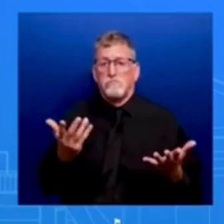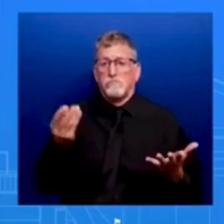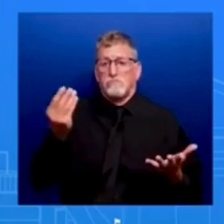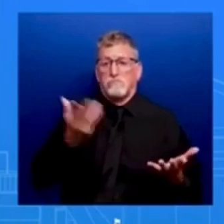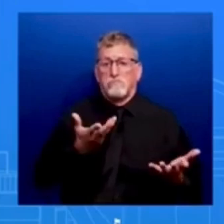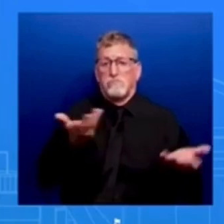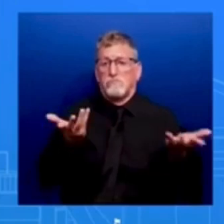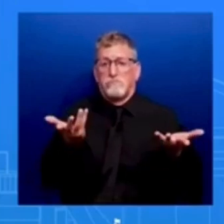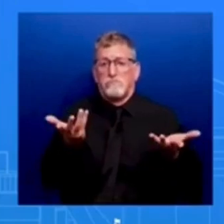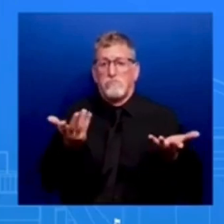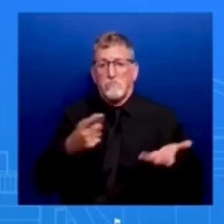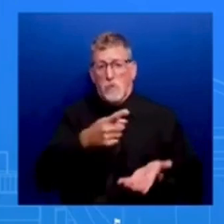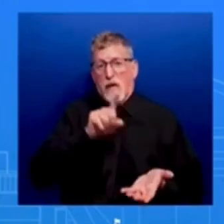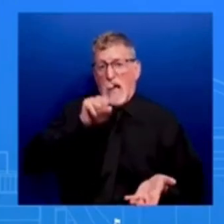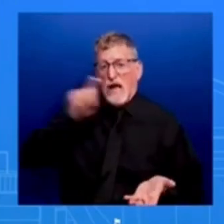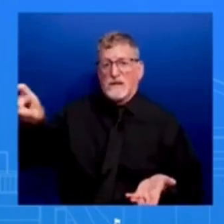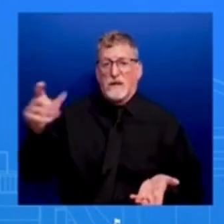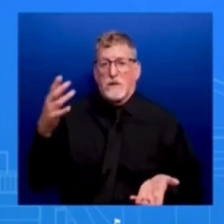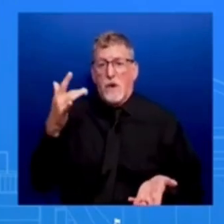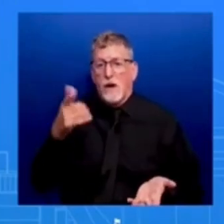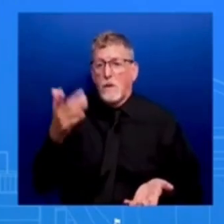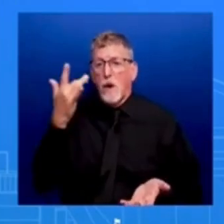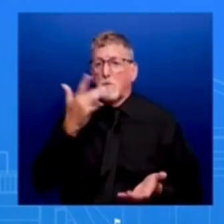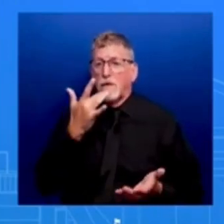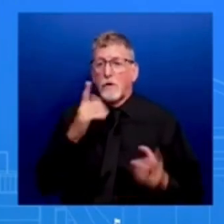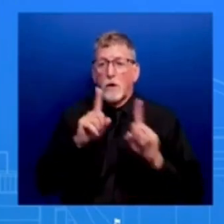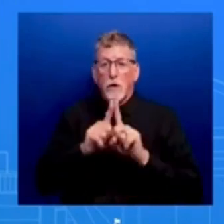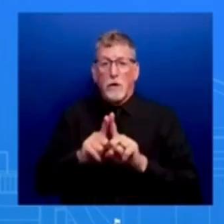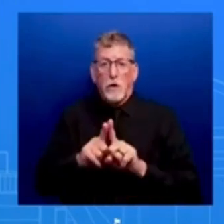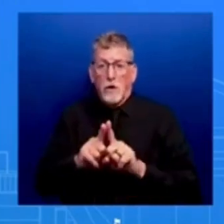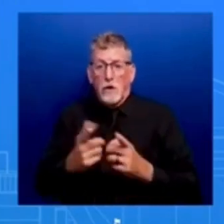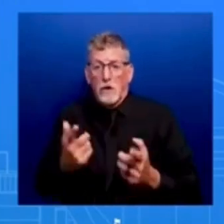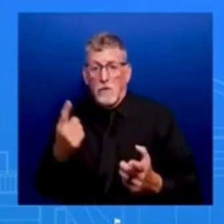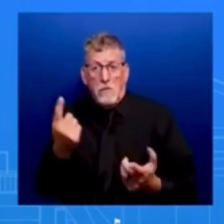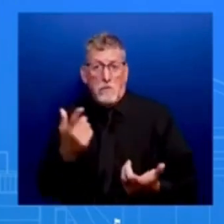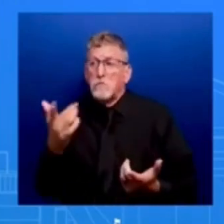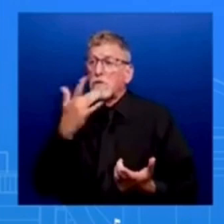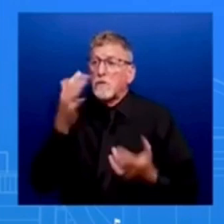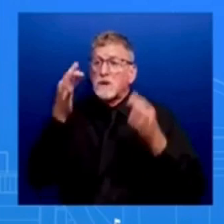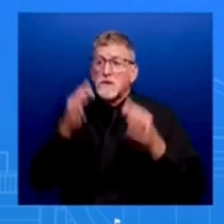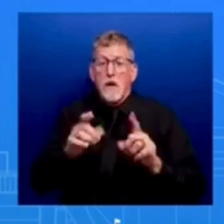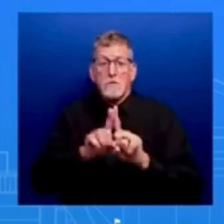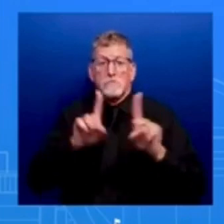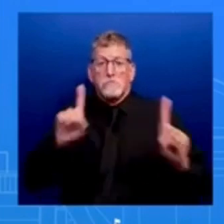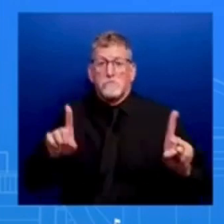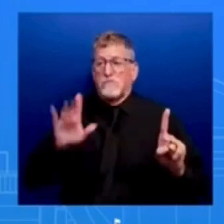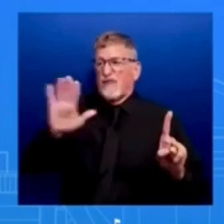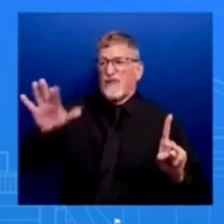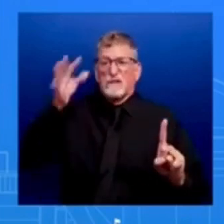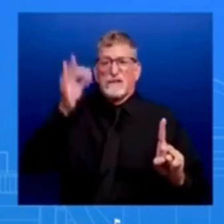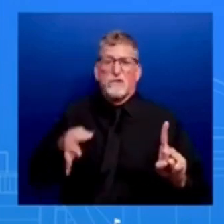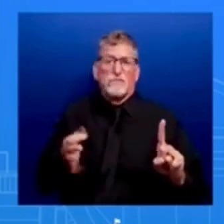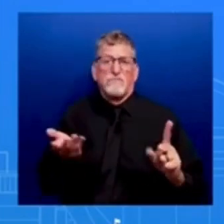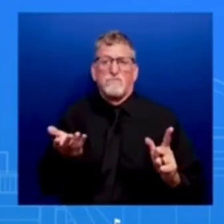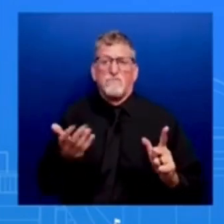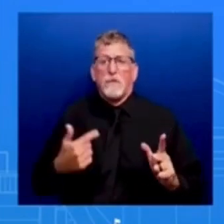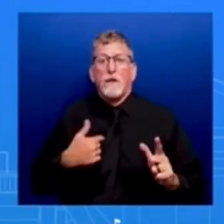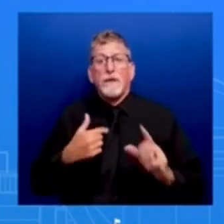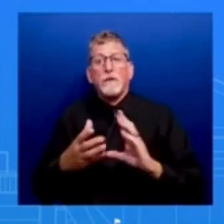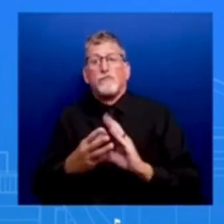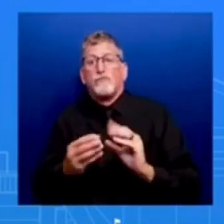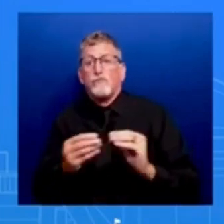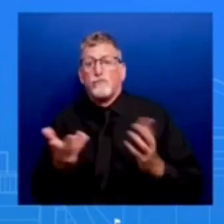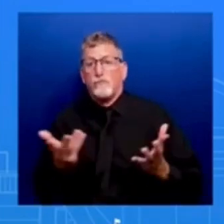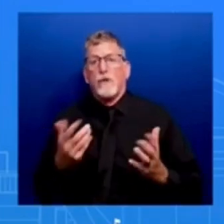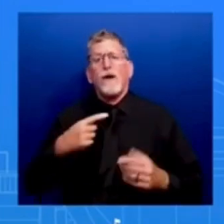does it that way. They decide to do it differently themselves. What I can speak to is that we do have a conversation with that